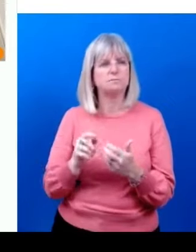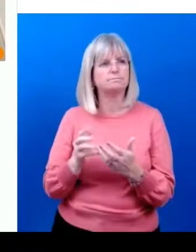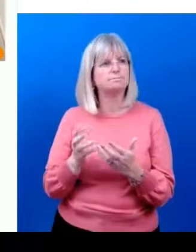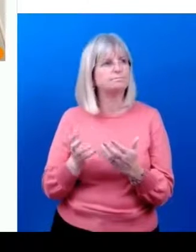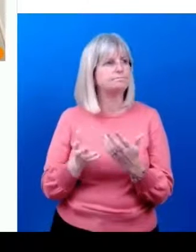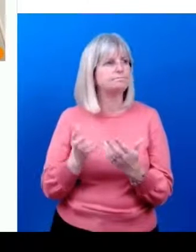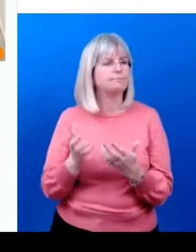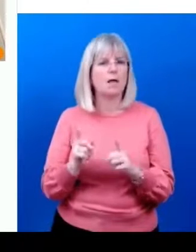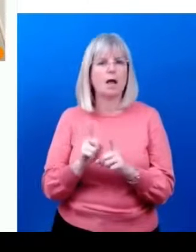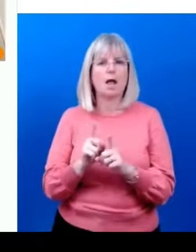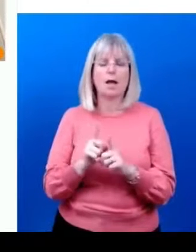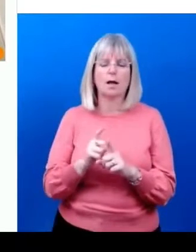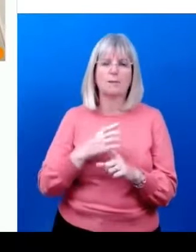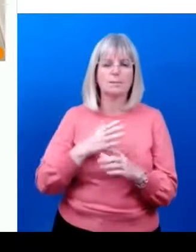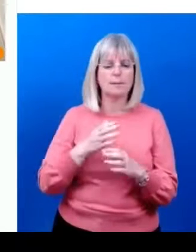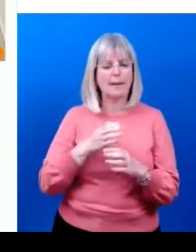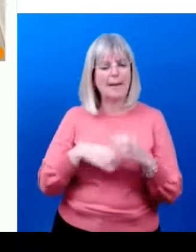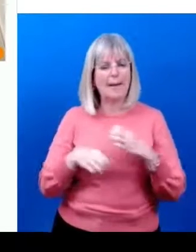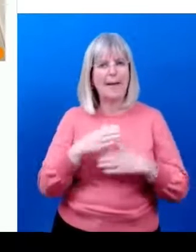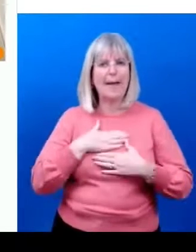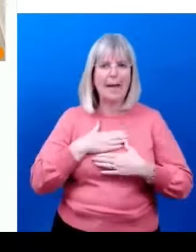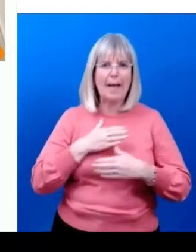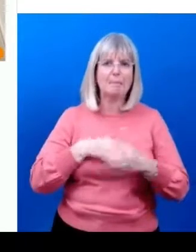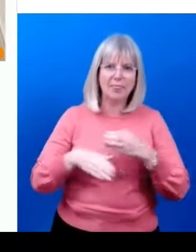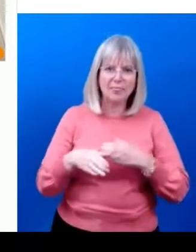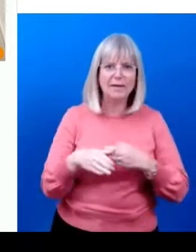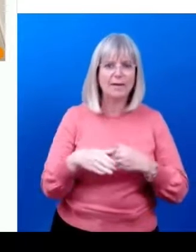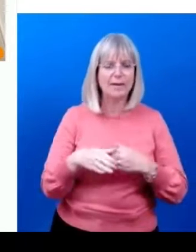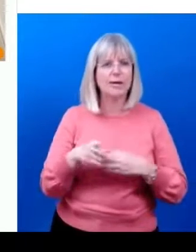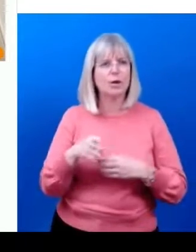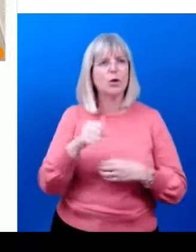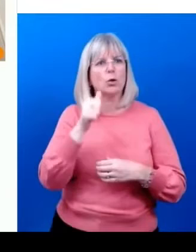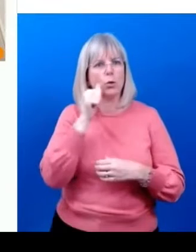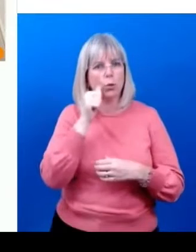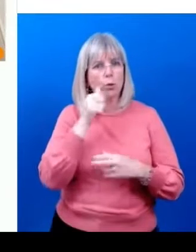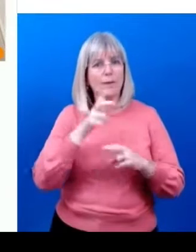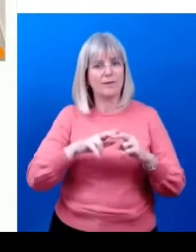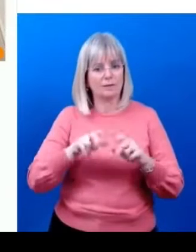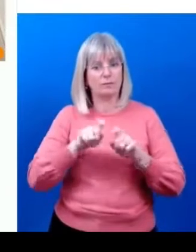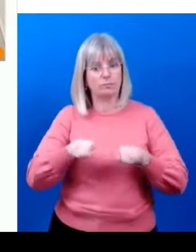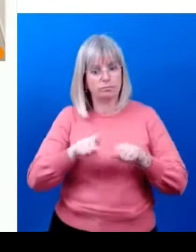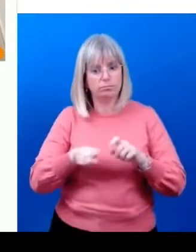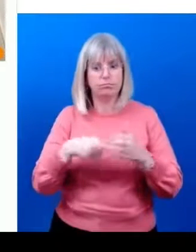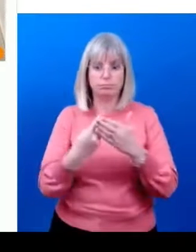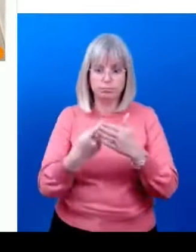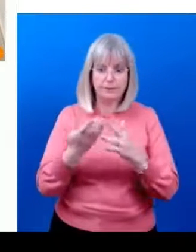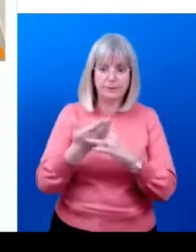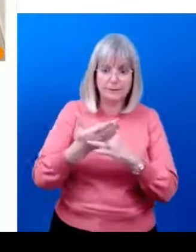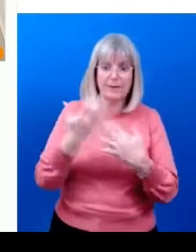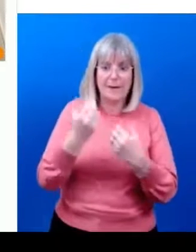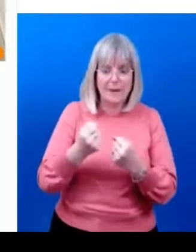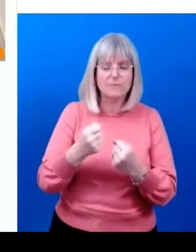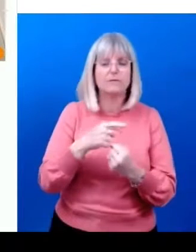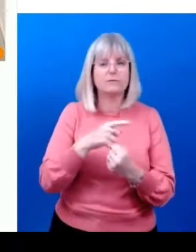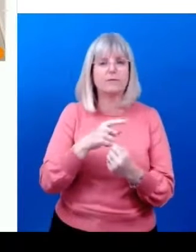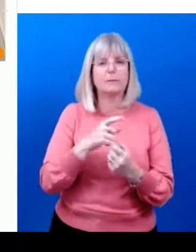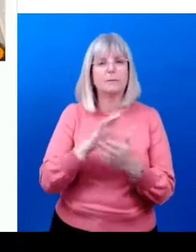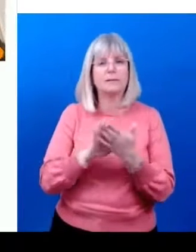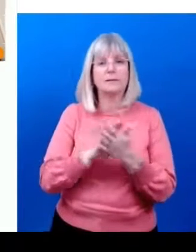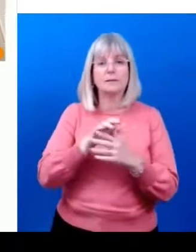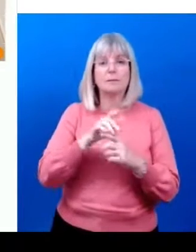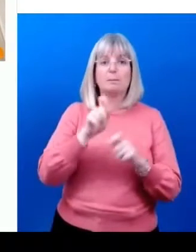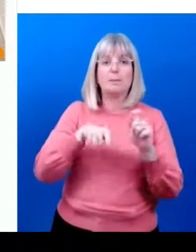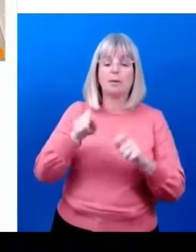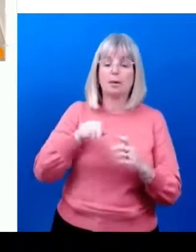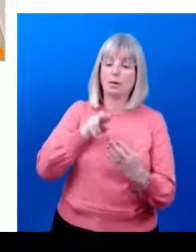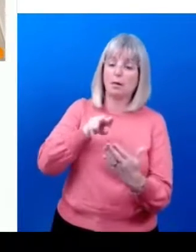have in relation to the topic that opens the doors. Mm-hmm. I agree. And it's us